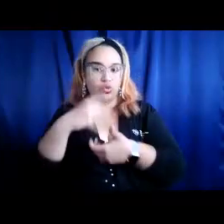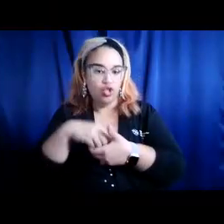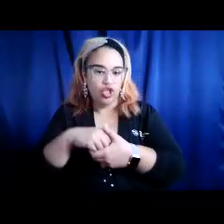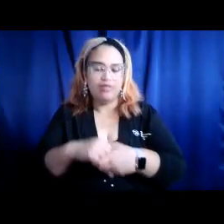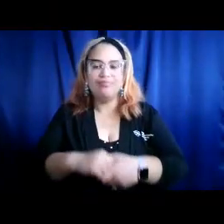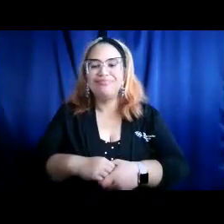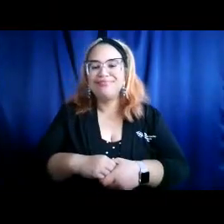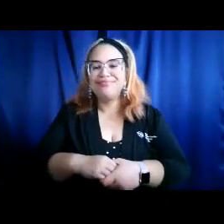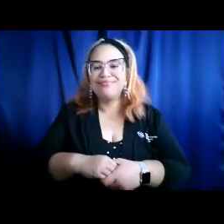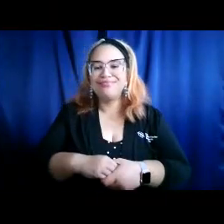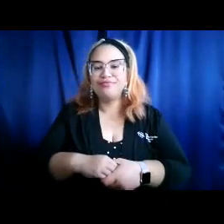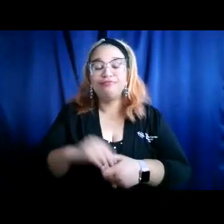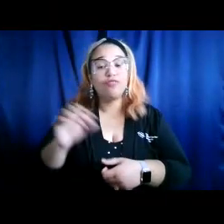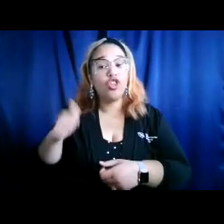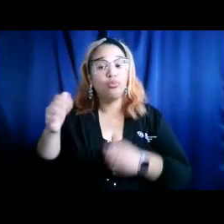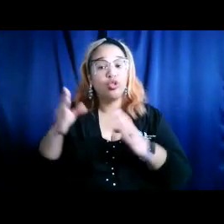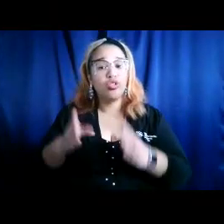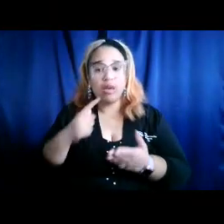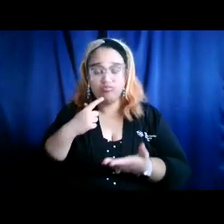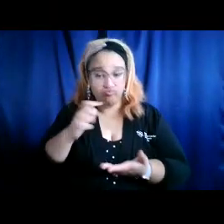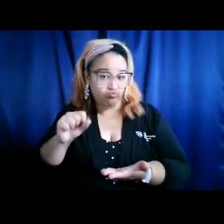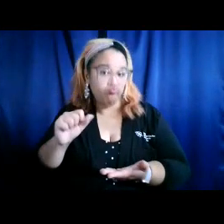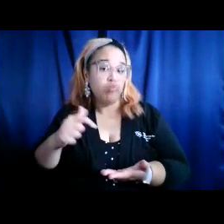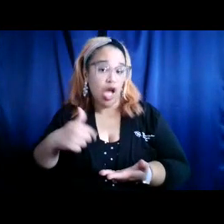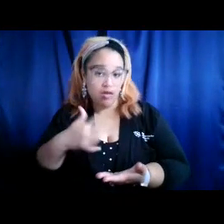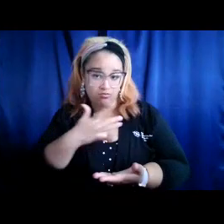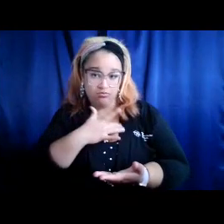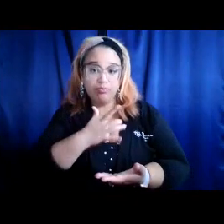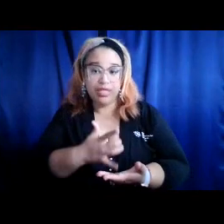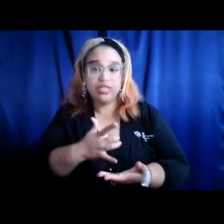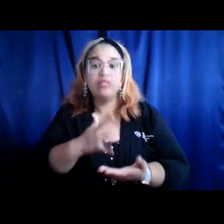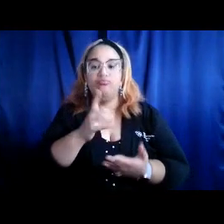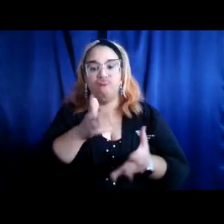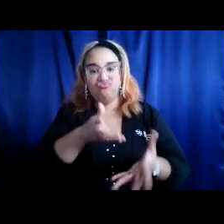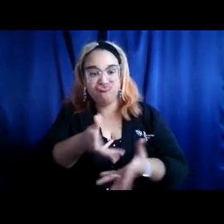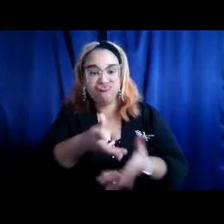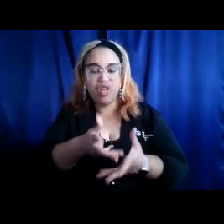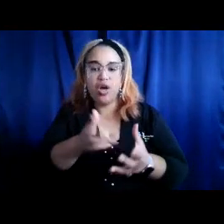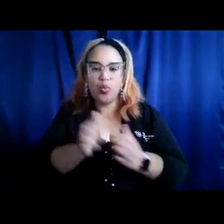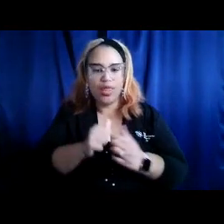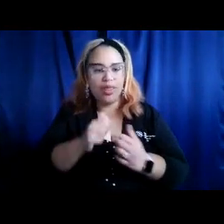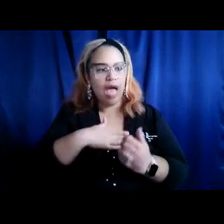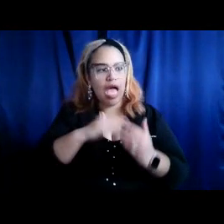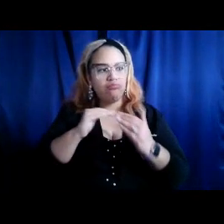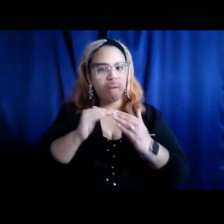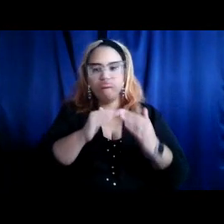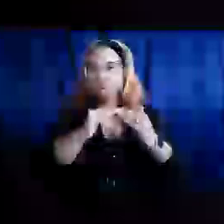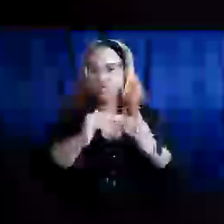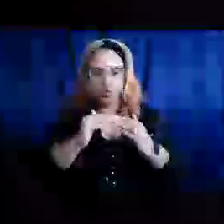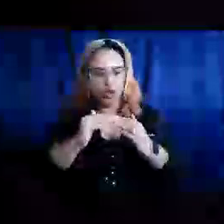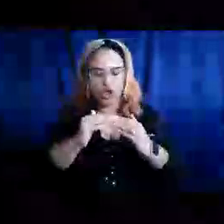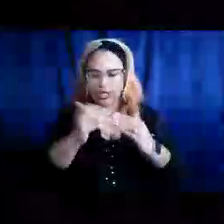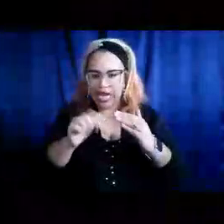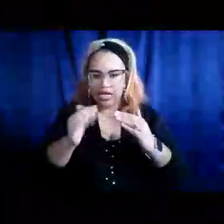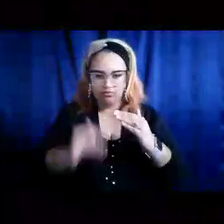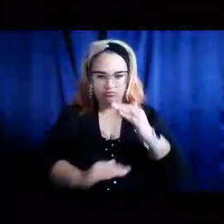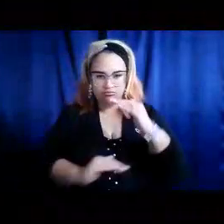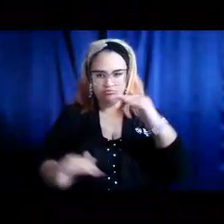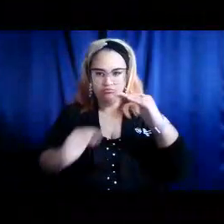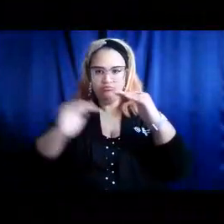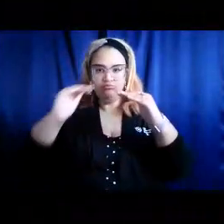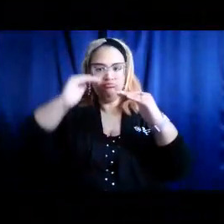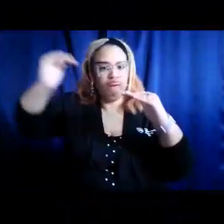regularly have career conversations with teammates at all levels, disability employee resource groups,